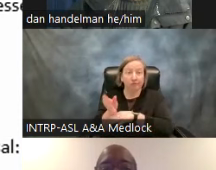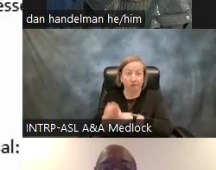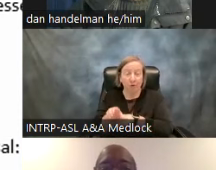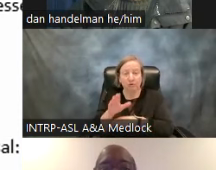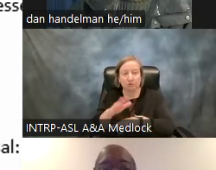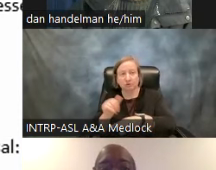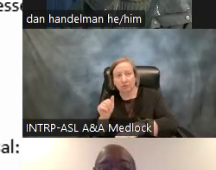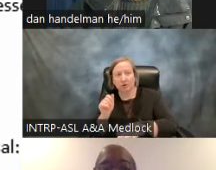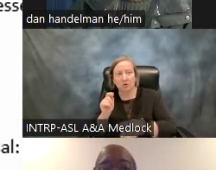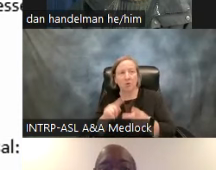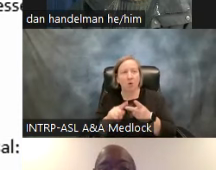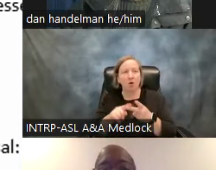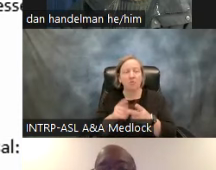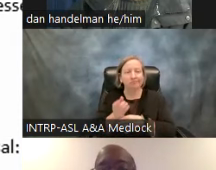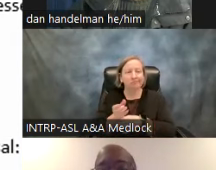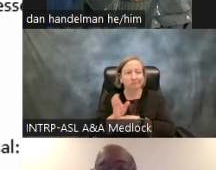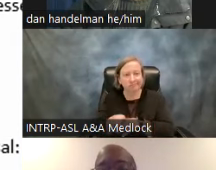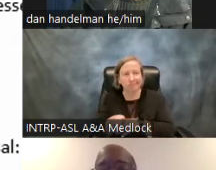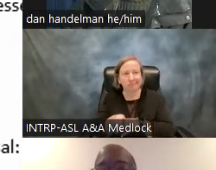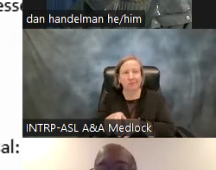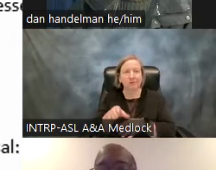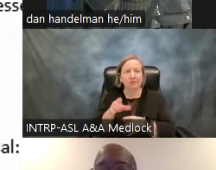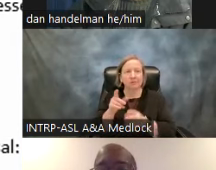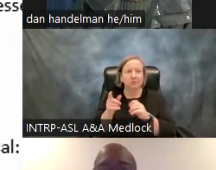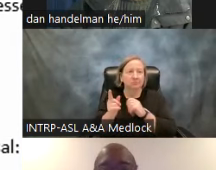for failure to obey a subpoena or order.